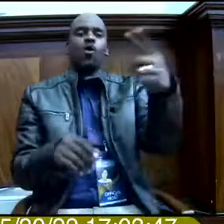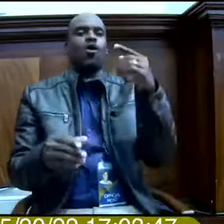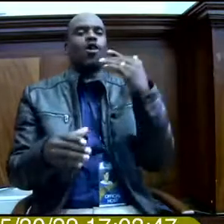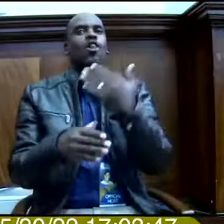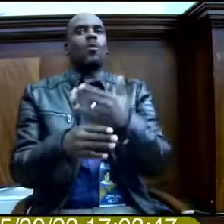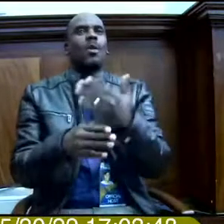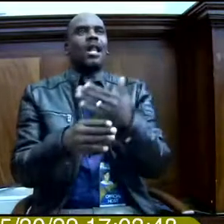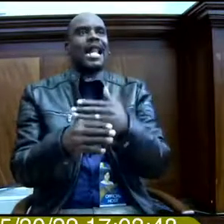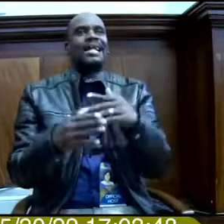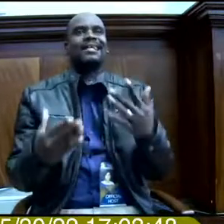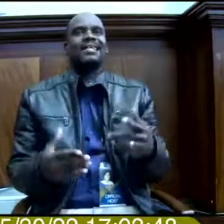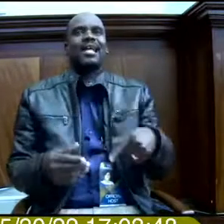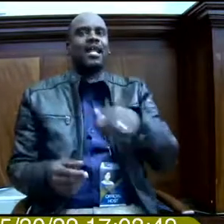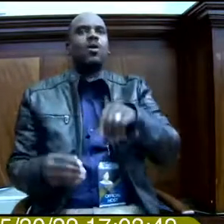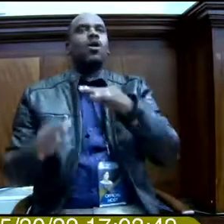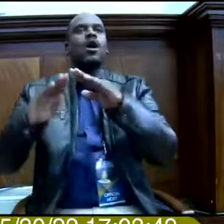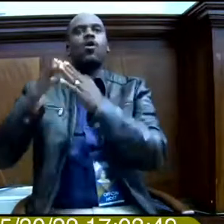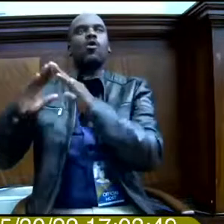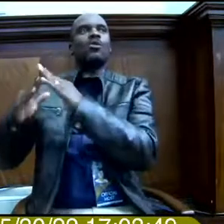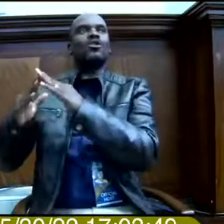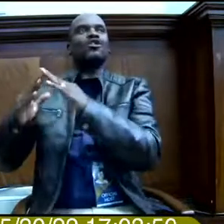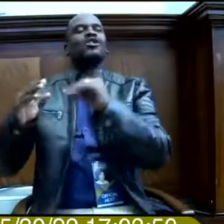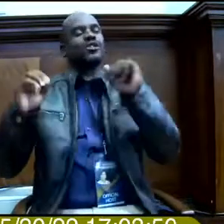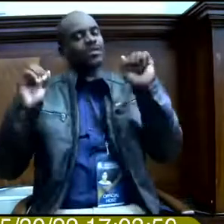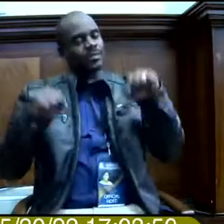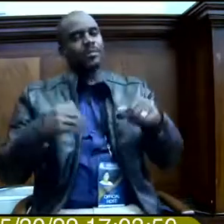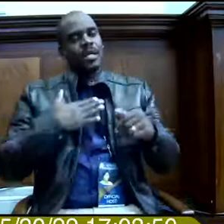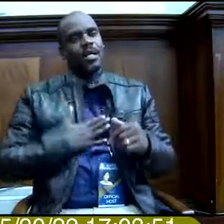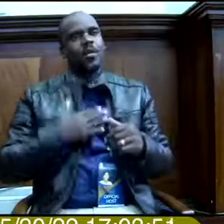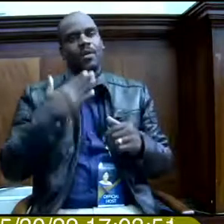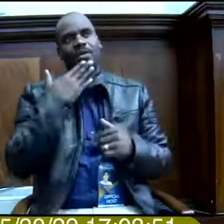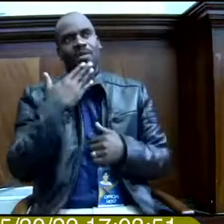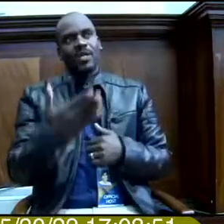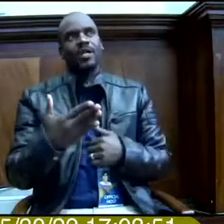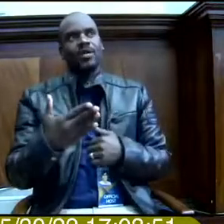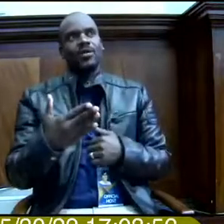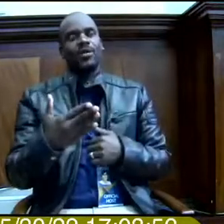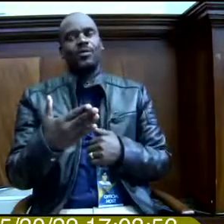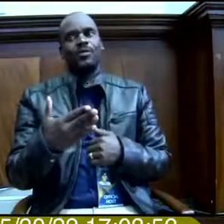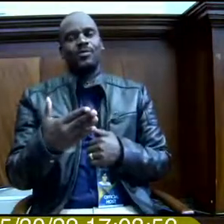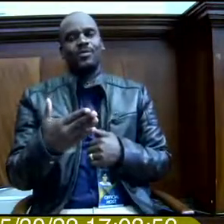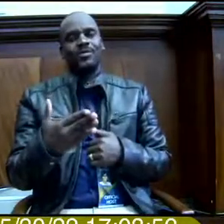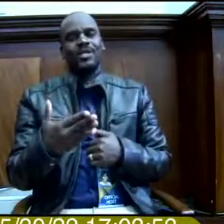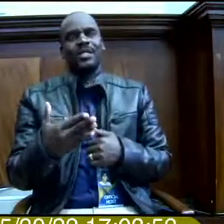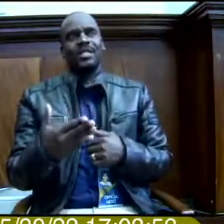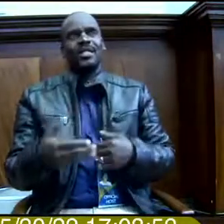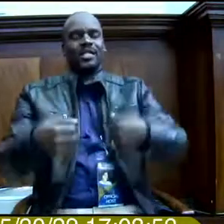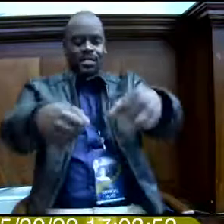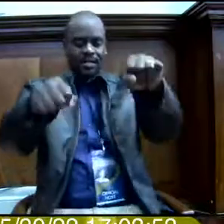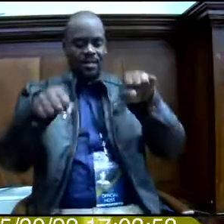and our our communities i want to thank you thank you program director